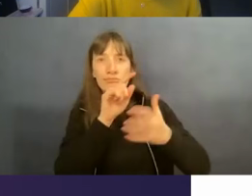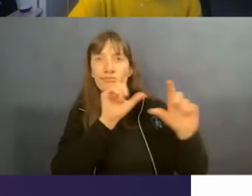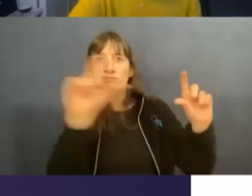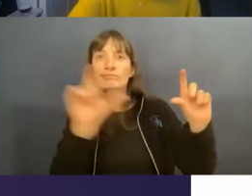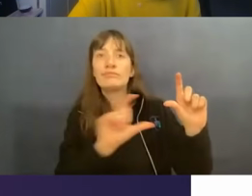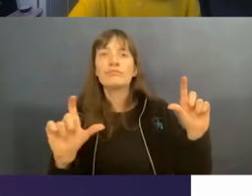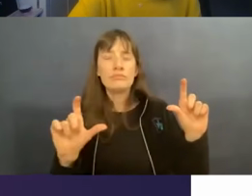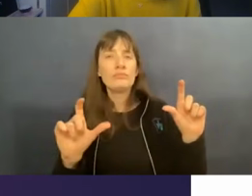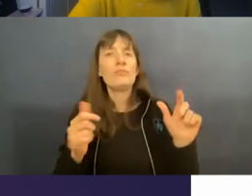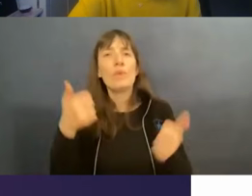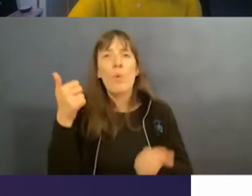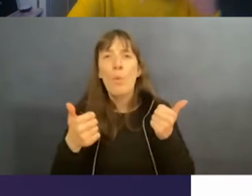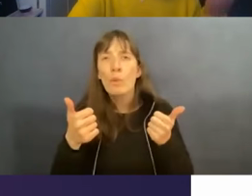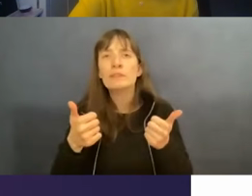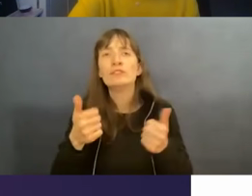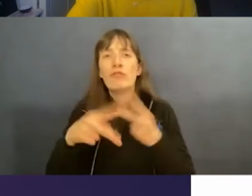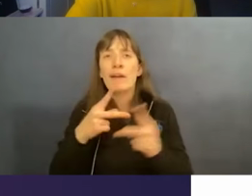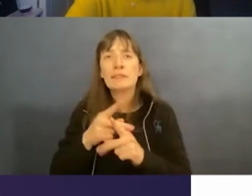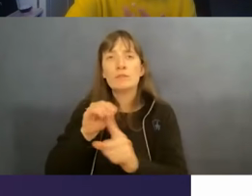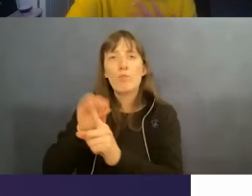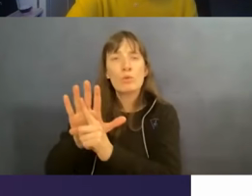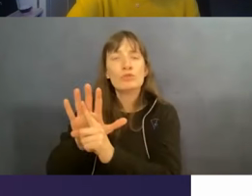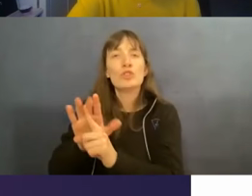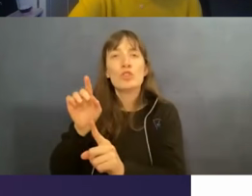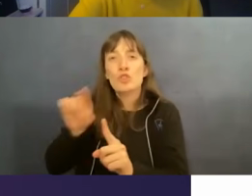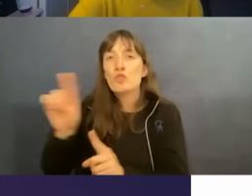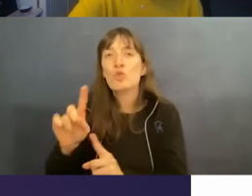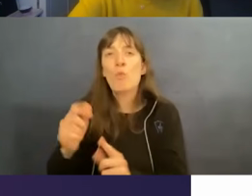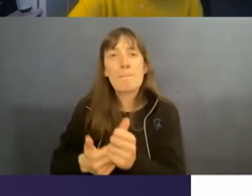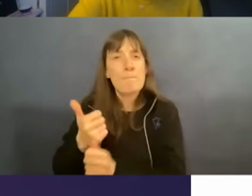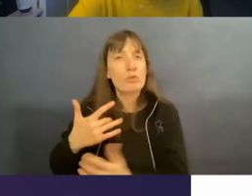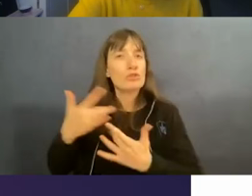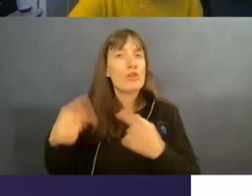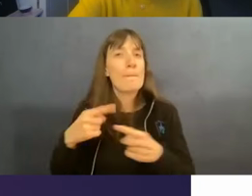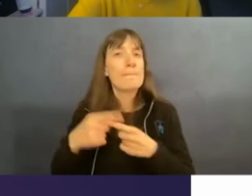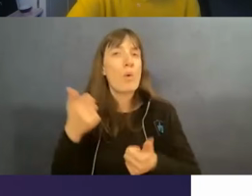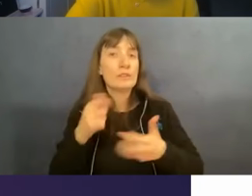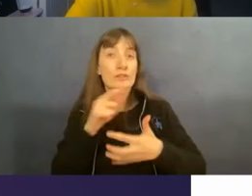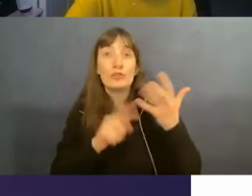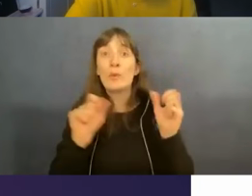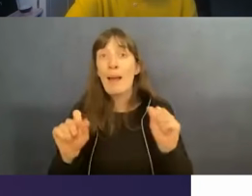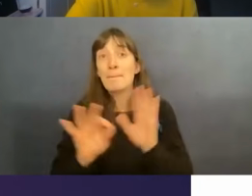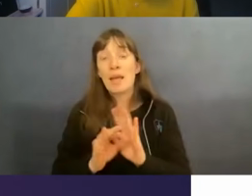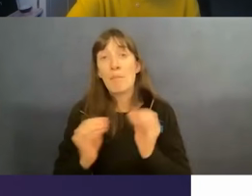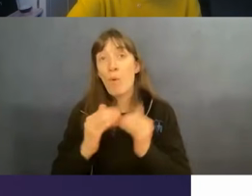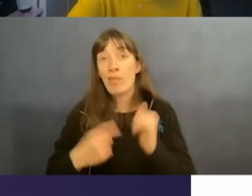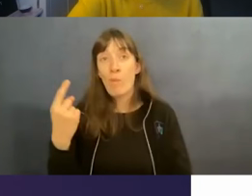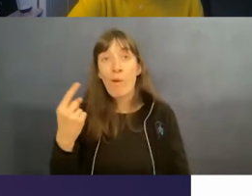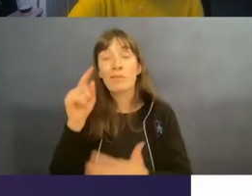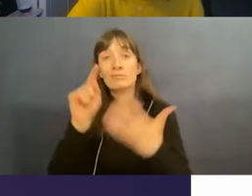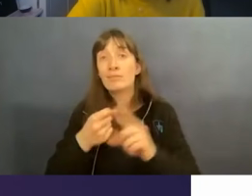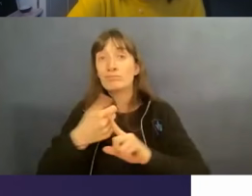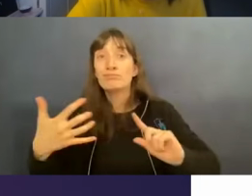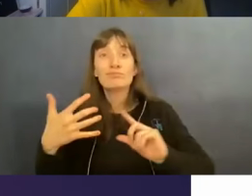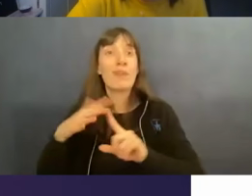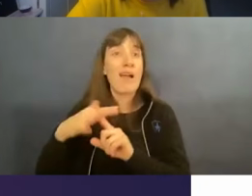mentioned, which are you most concerned about? And again, you can select multiple and add more context in the chat too if you would